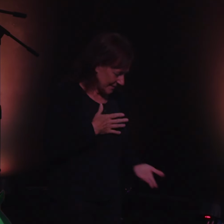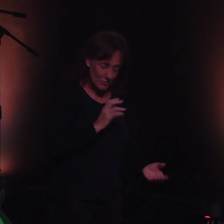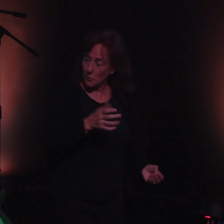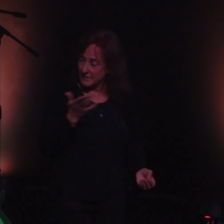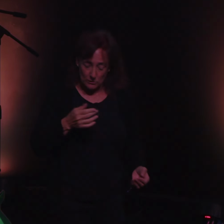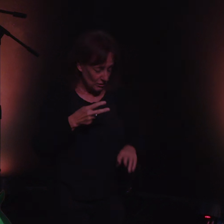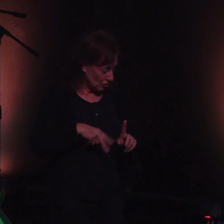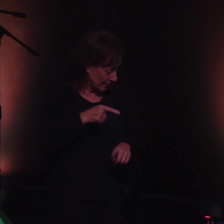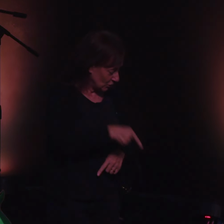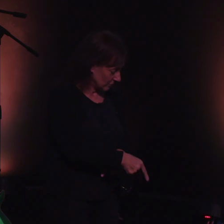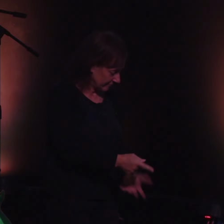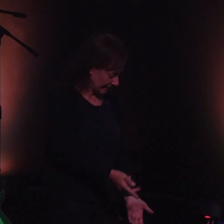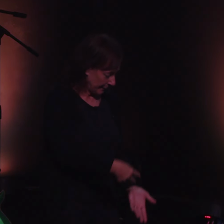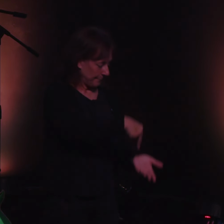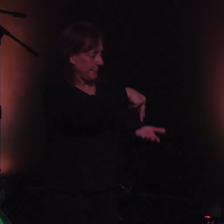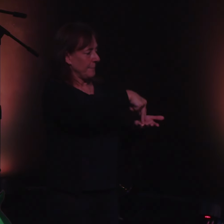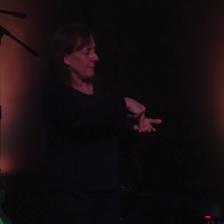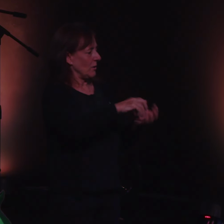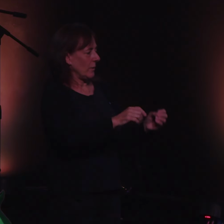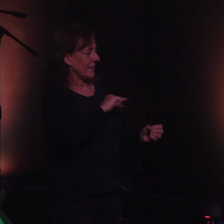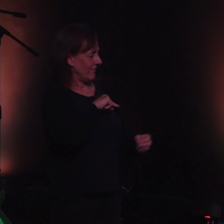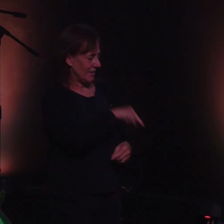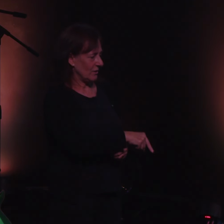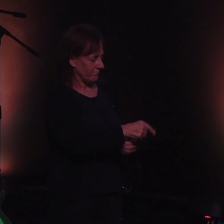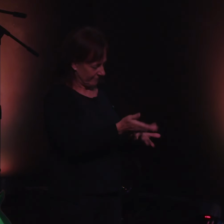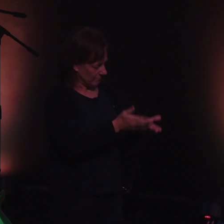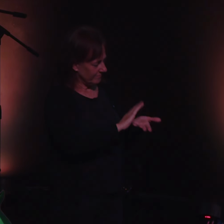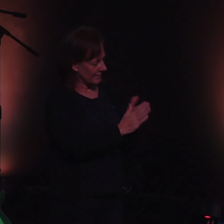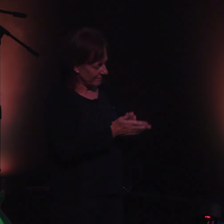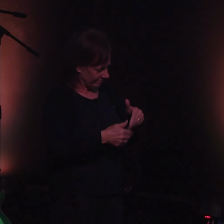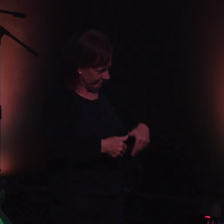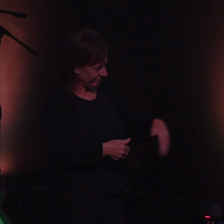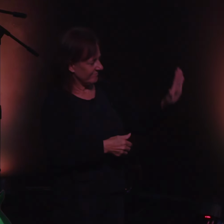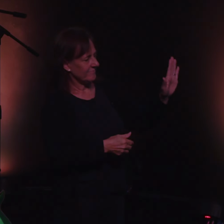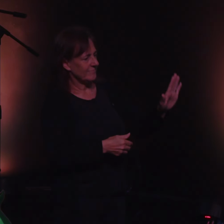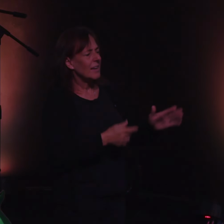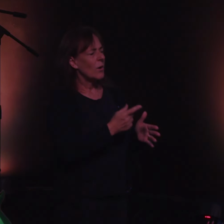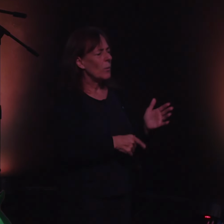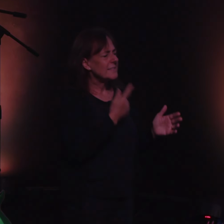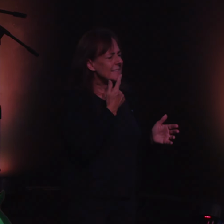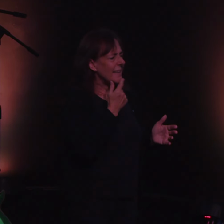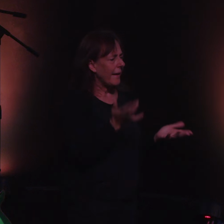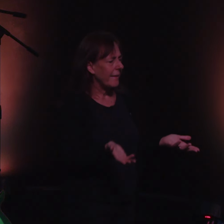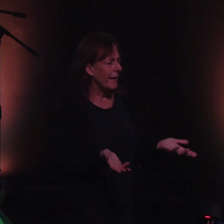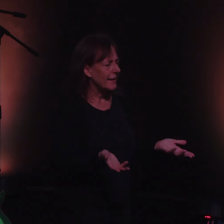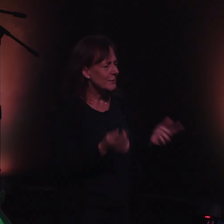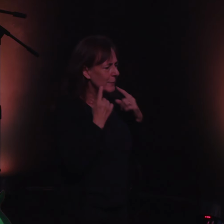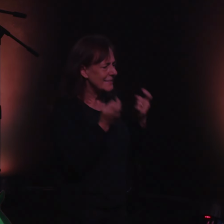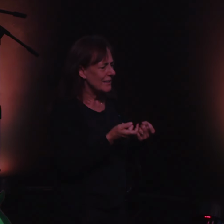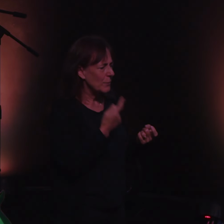here to convict you. Neither do I. What does he tell her in that moment? Now go and sin no